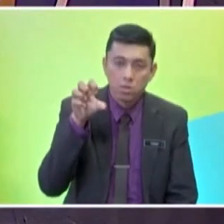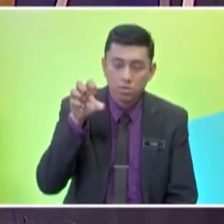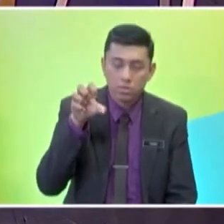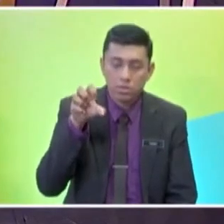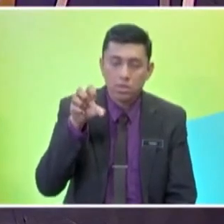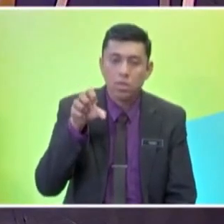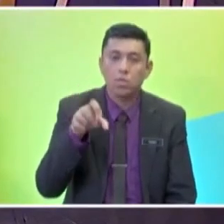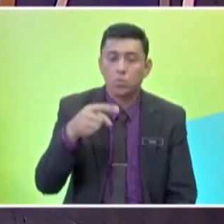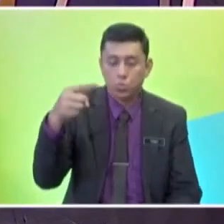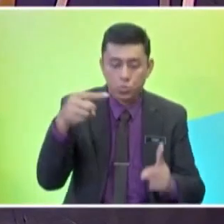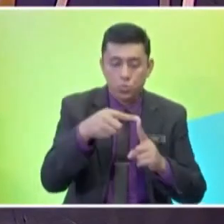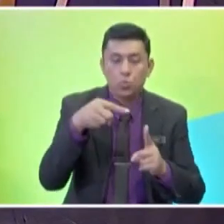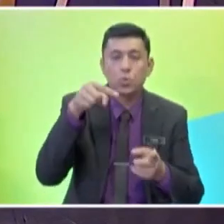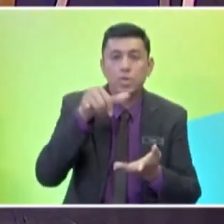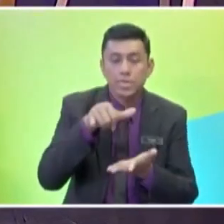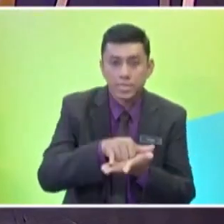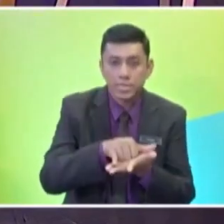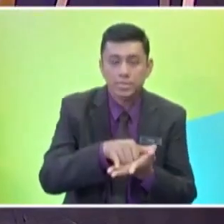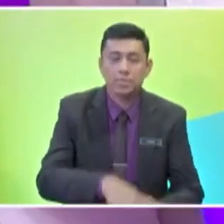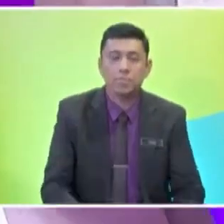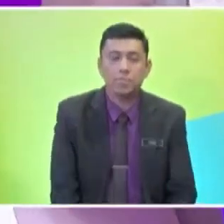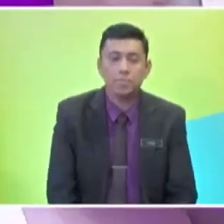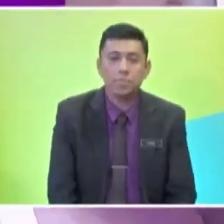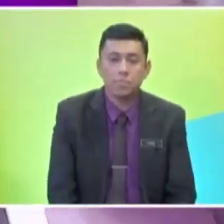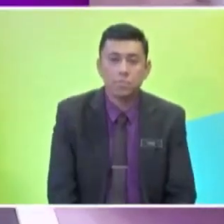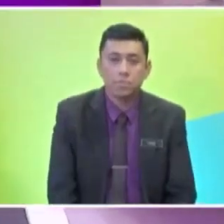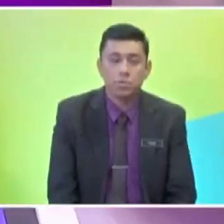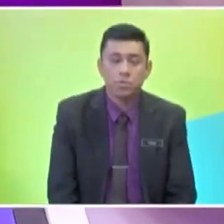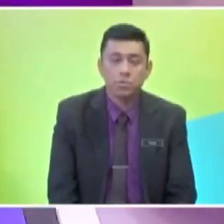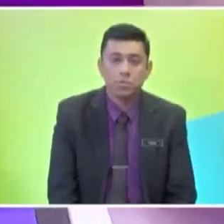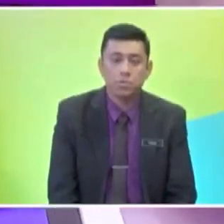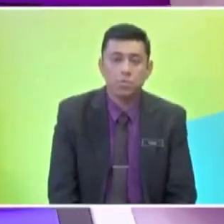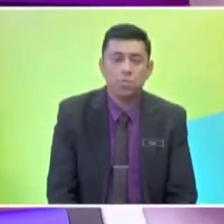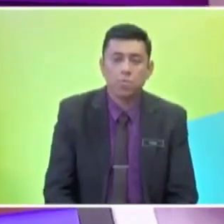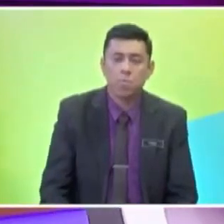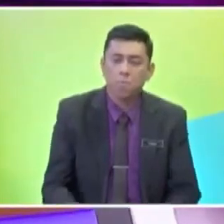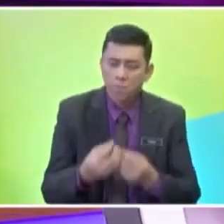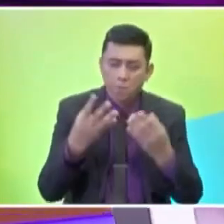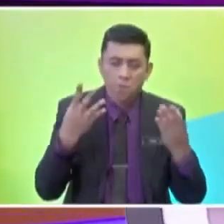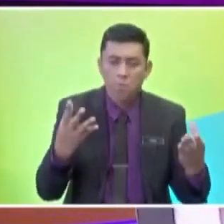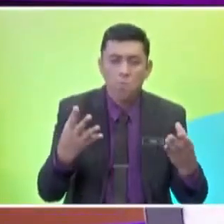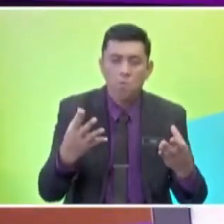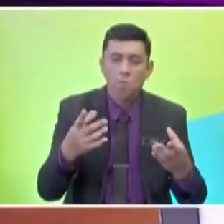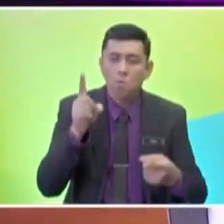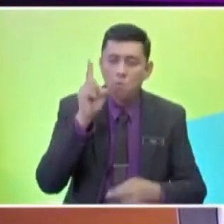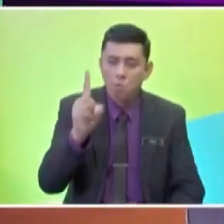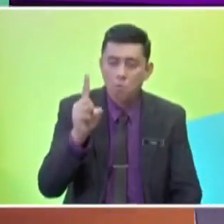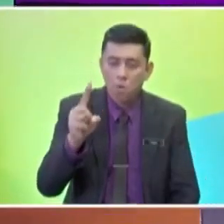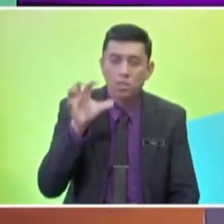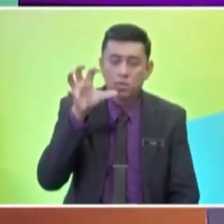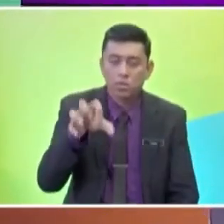this, board. Okay, how about if you have more than one claw? How do you say it? We